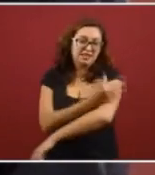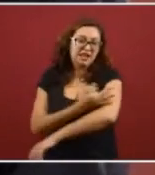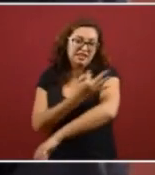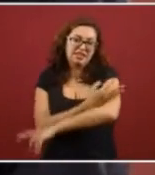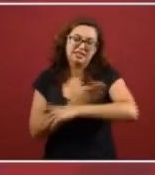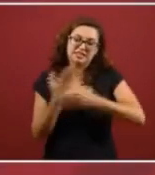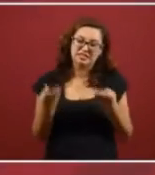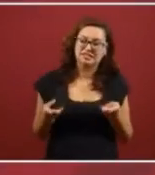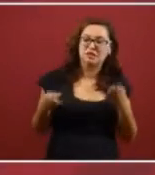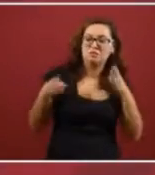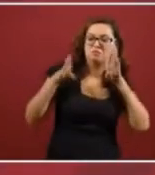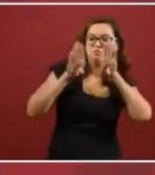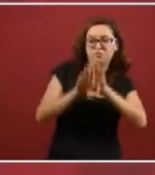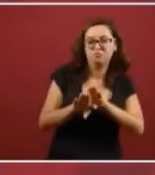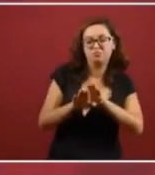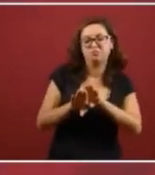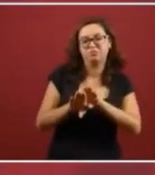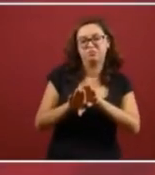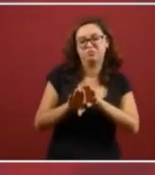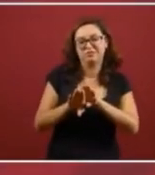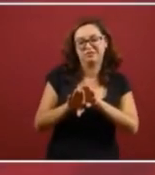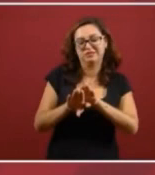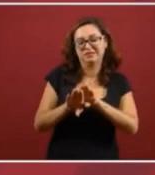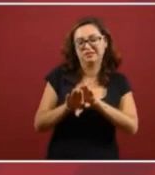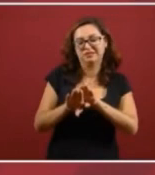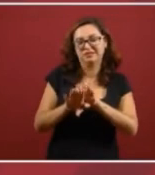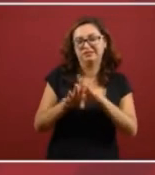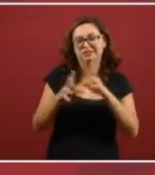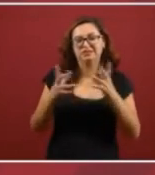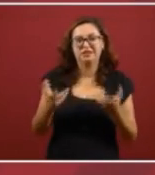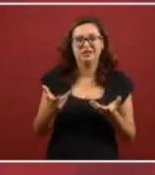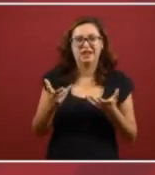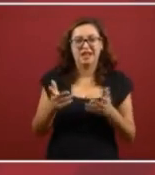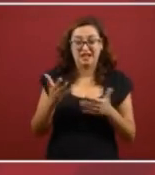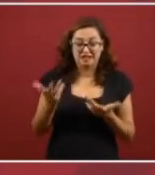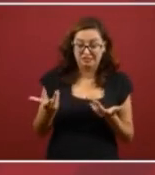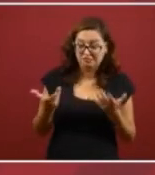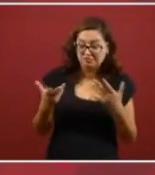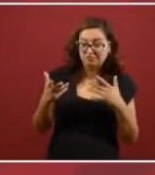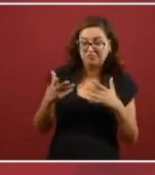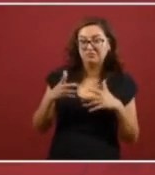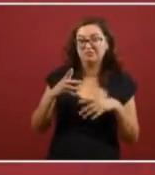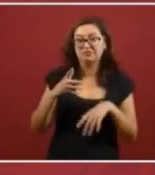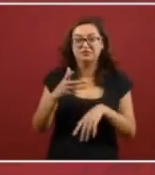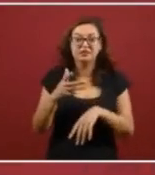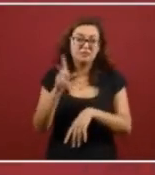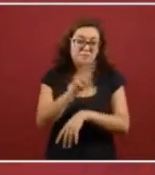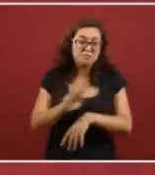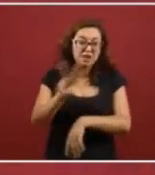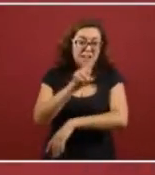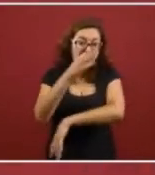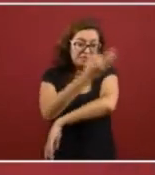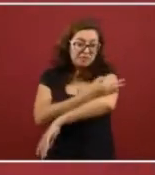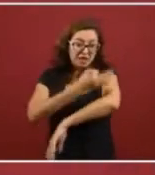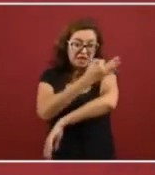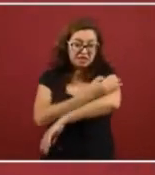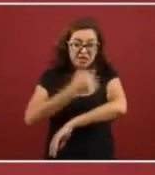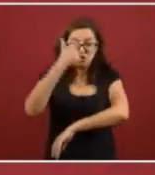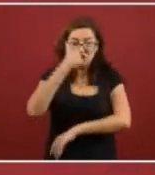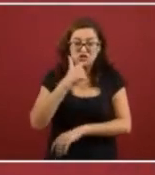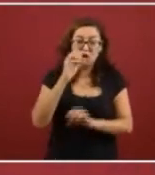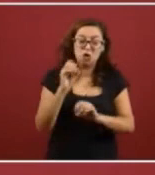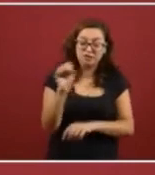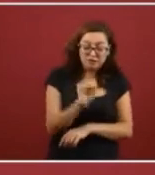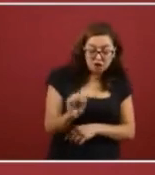afternoon, and the market si closes, se da una and so noticia. You give bad news at that time, en la tarde del viernes, in the afternoon on Friday, sábado,